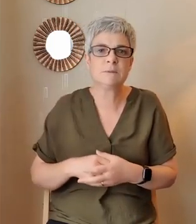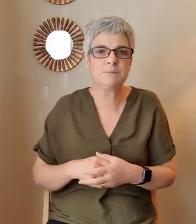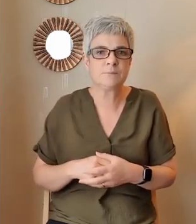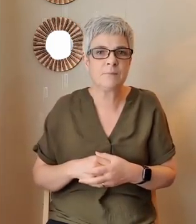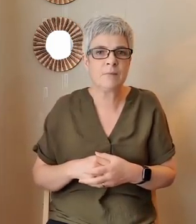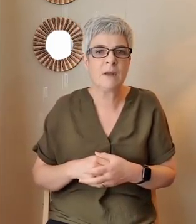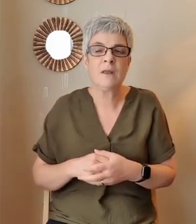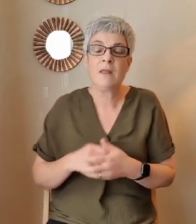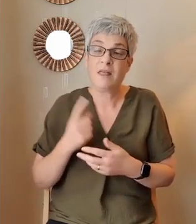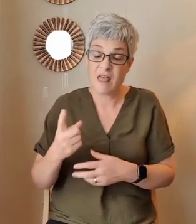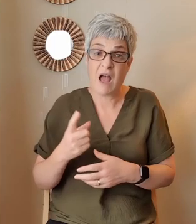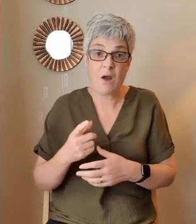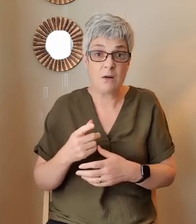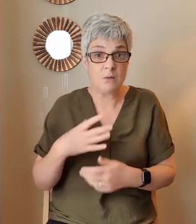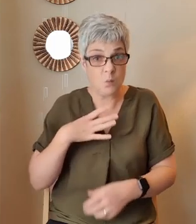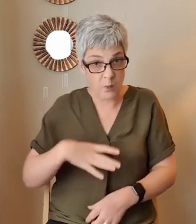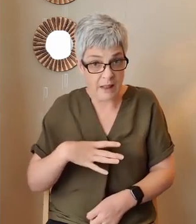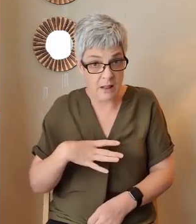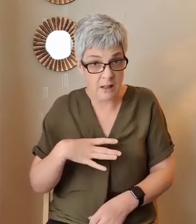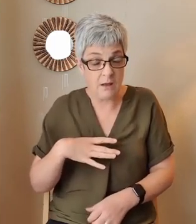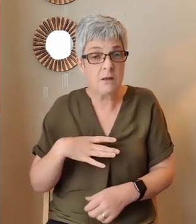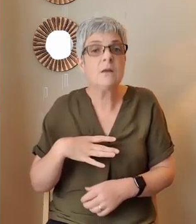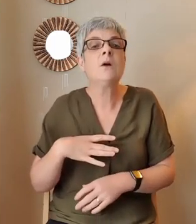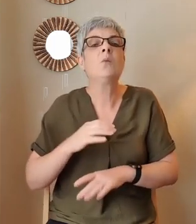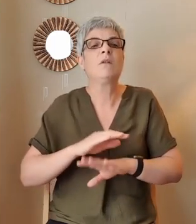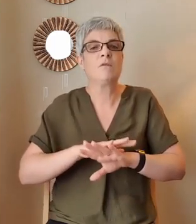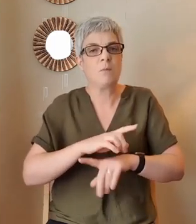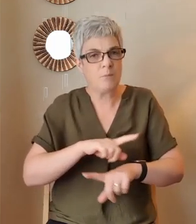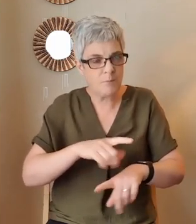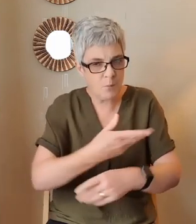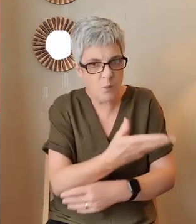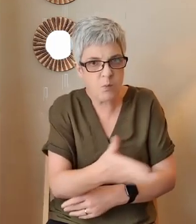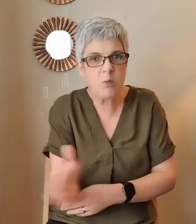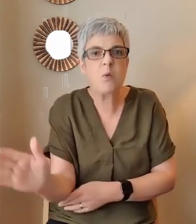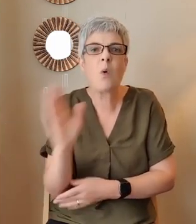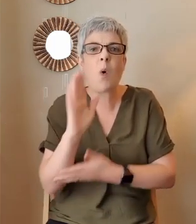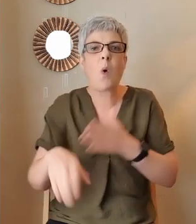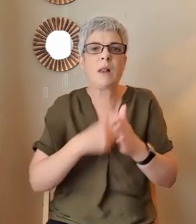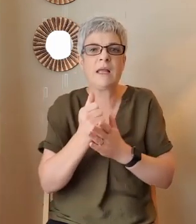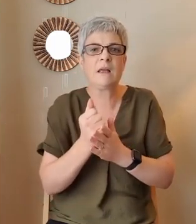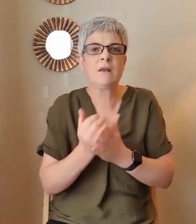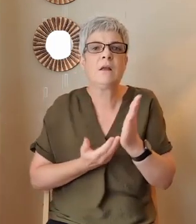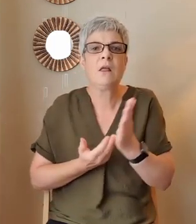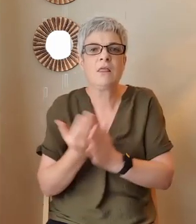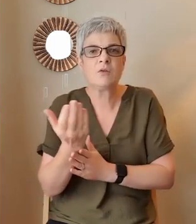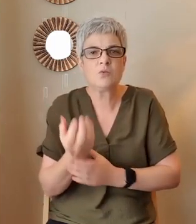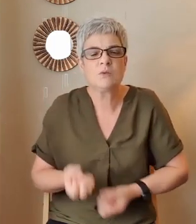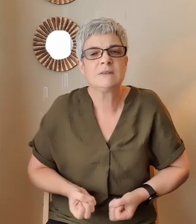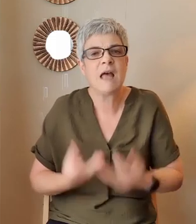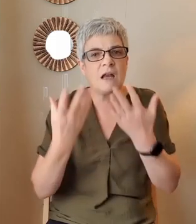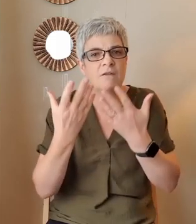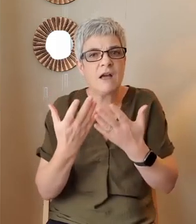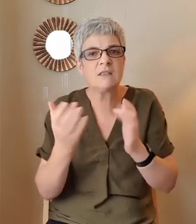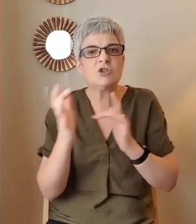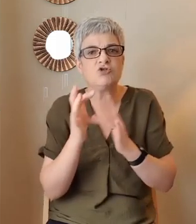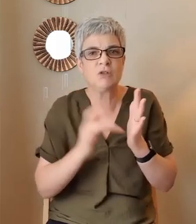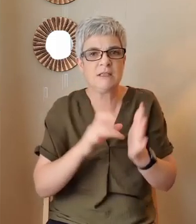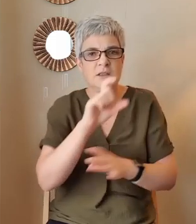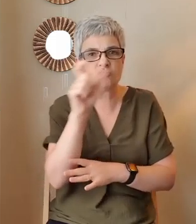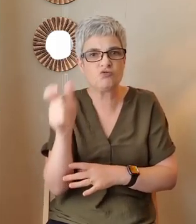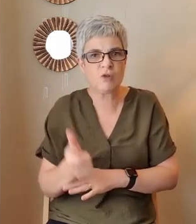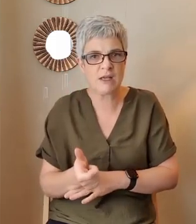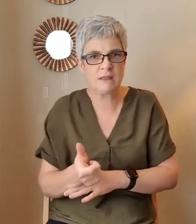And by that will, says the writer, we have been made holy through the sacrifice of the body of Jesus Christ